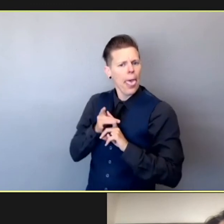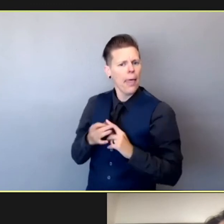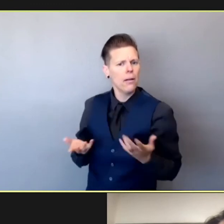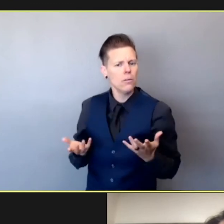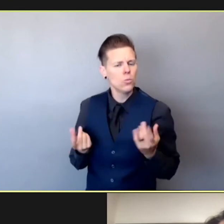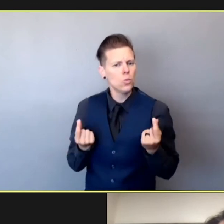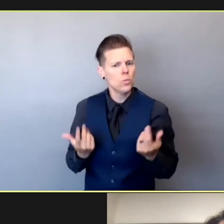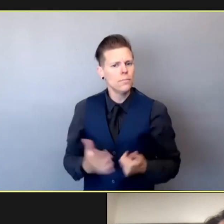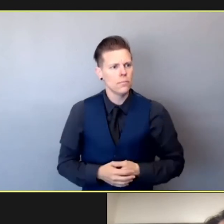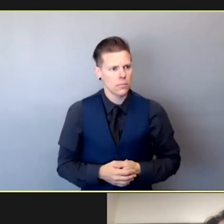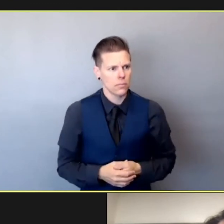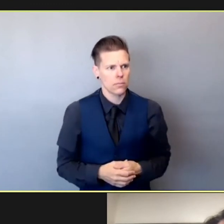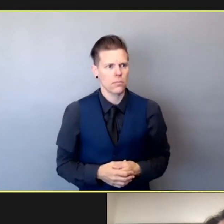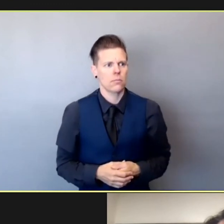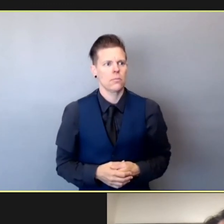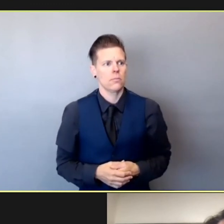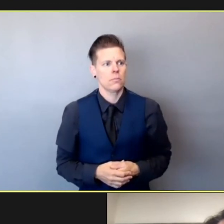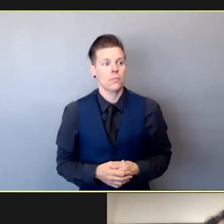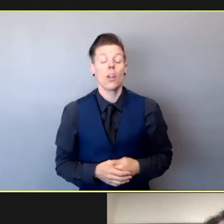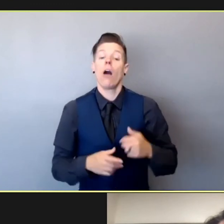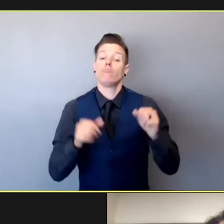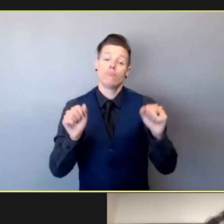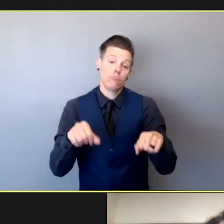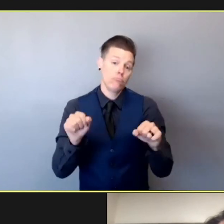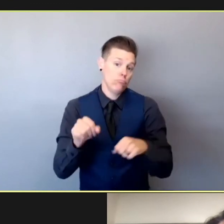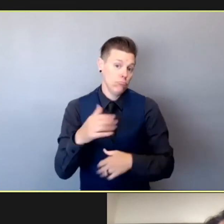That's another great question, Julia. I spent